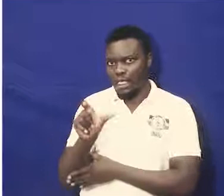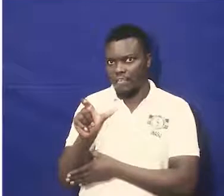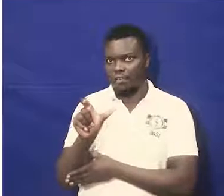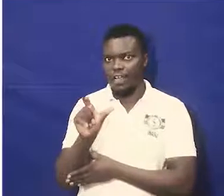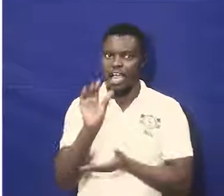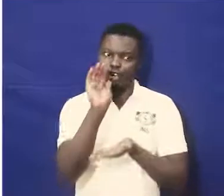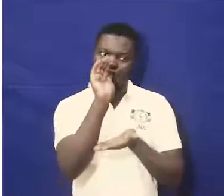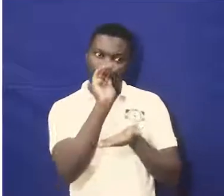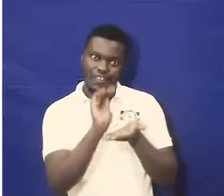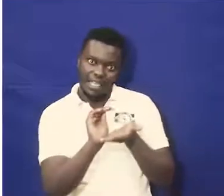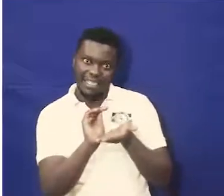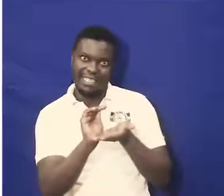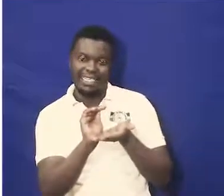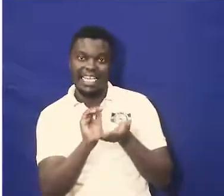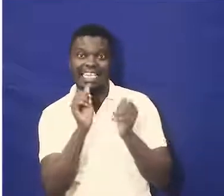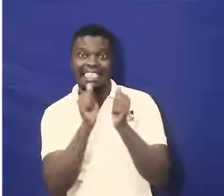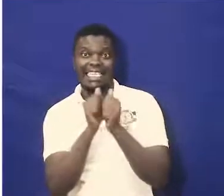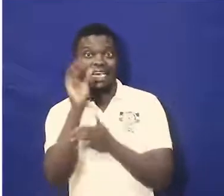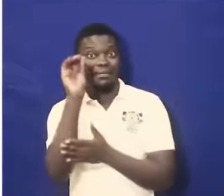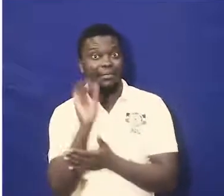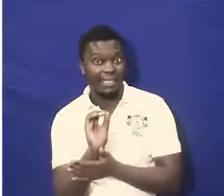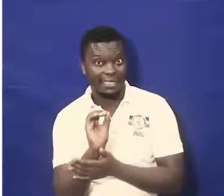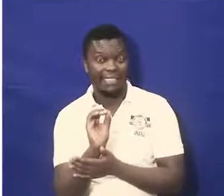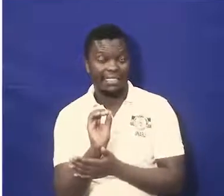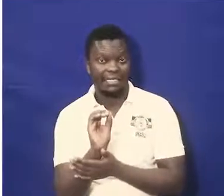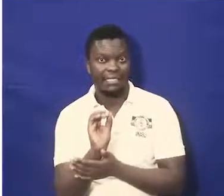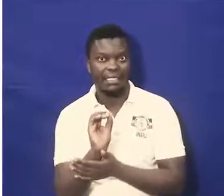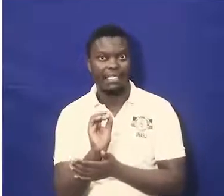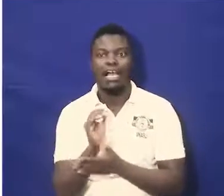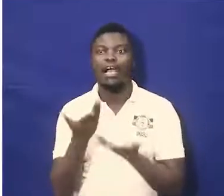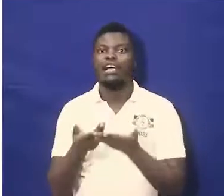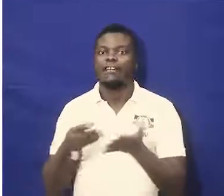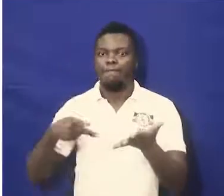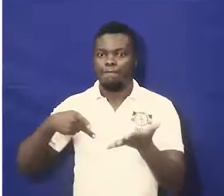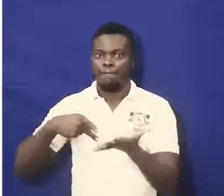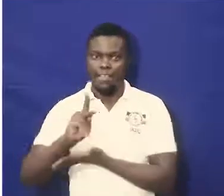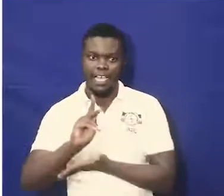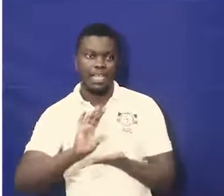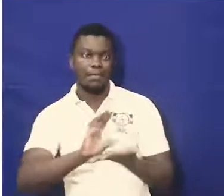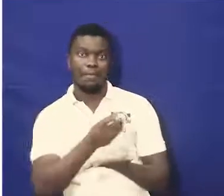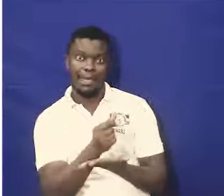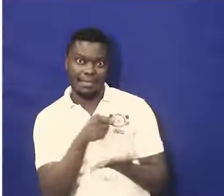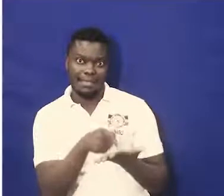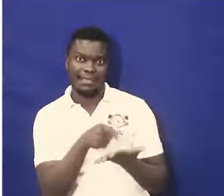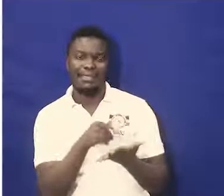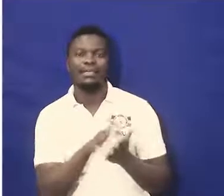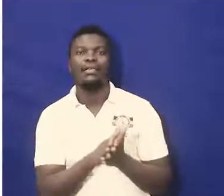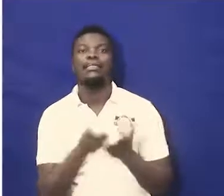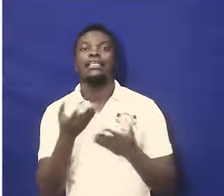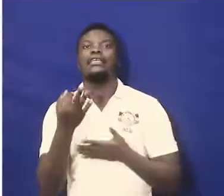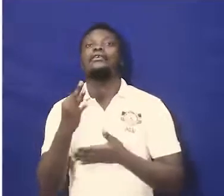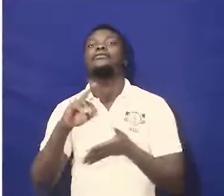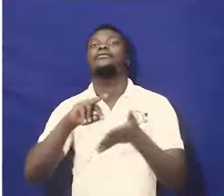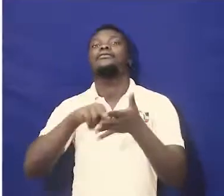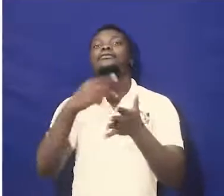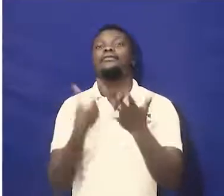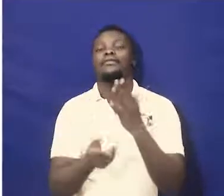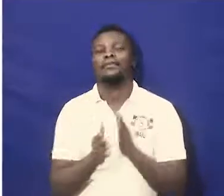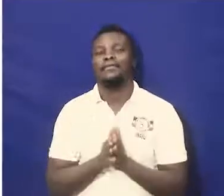discount of 10% for cash payment. This means that if you're buying